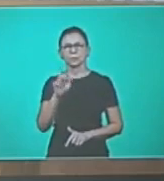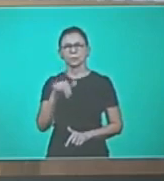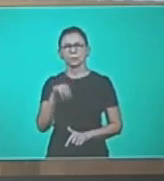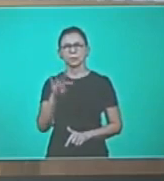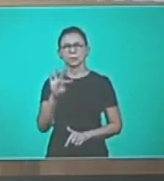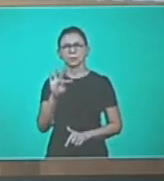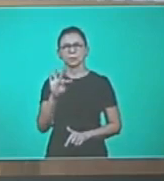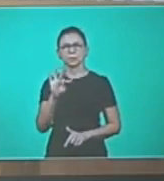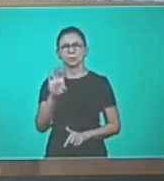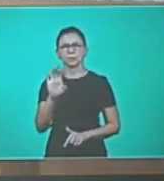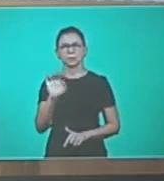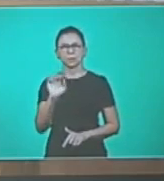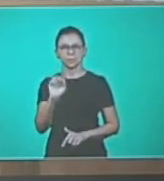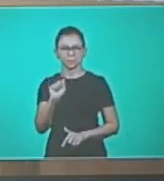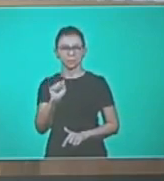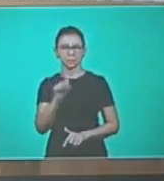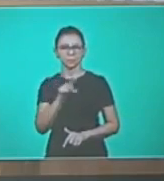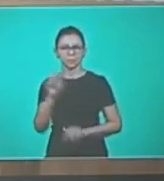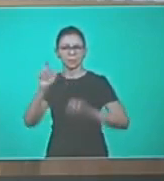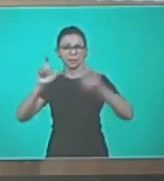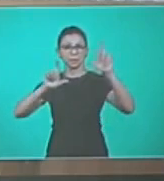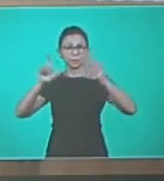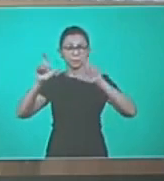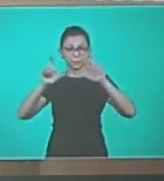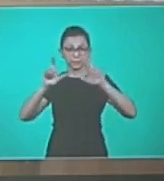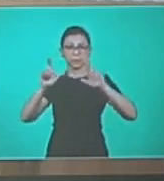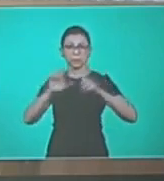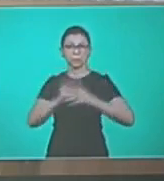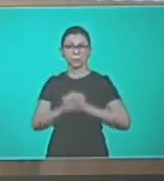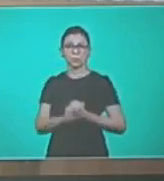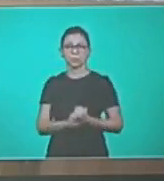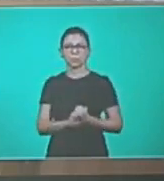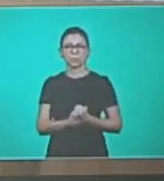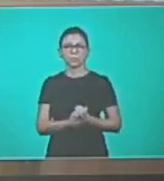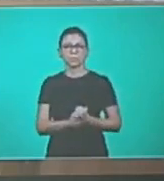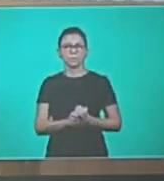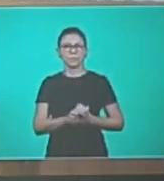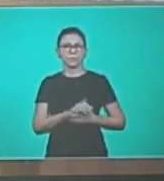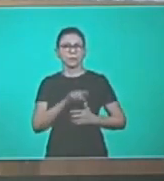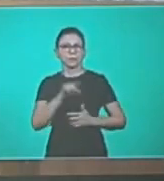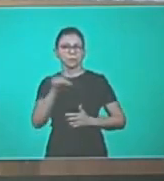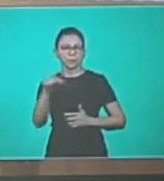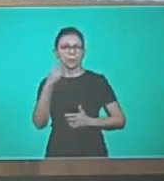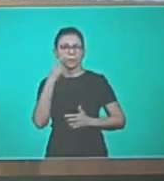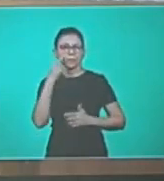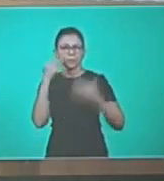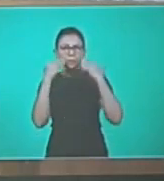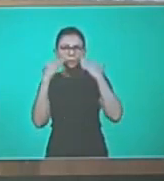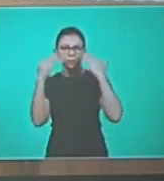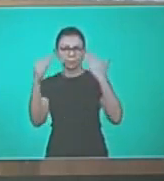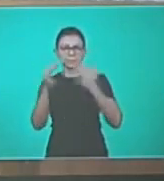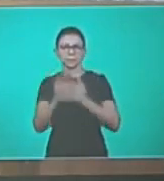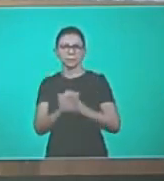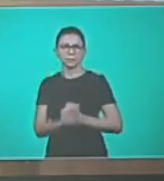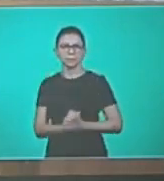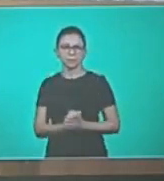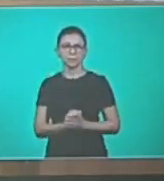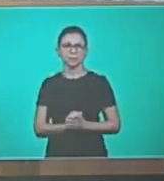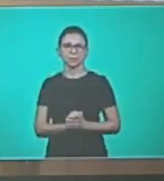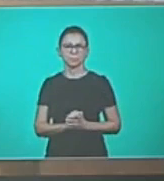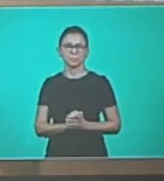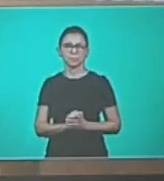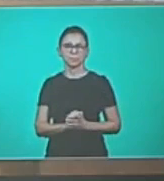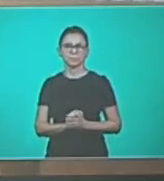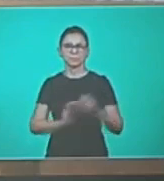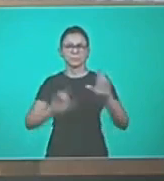because our system will start before on the 24th. So if someone